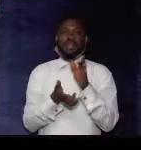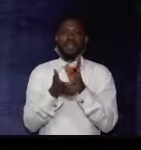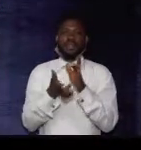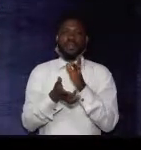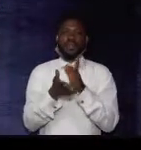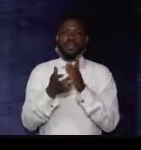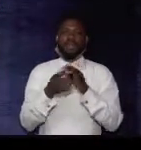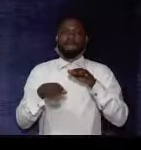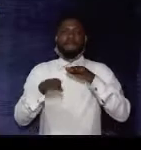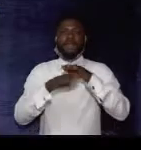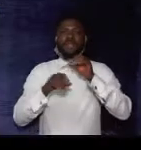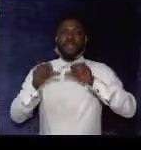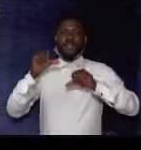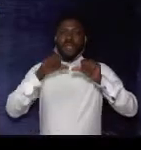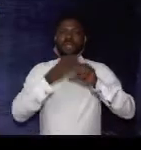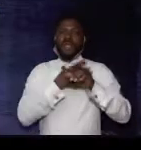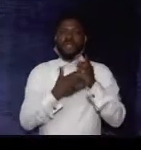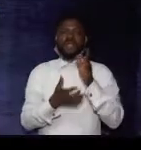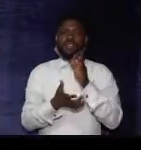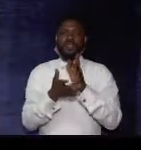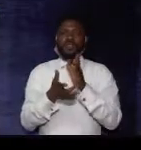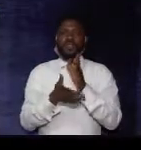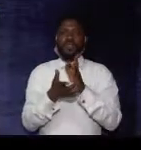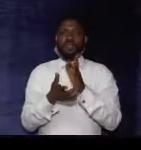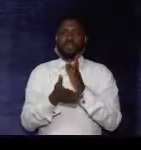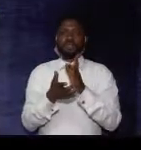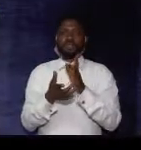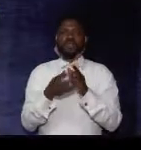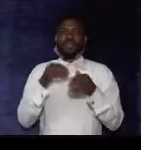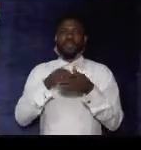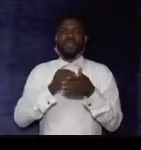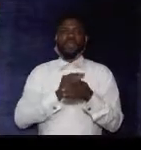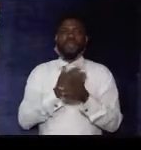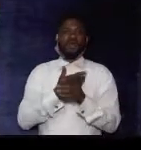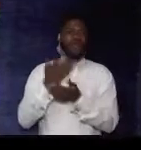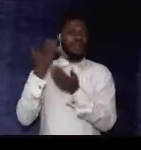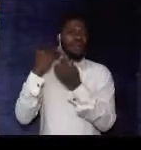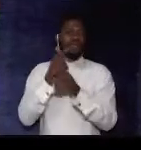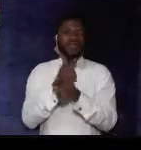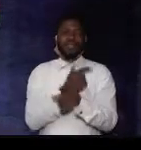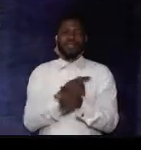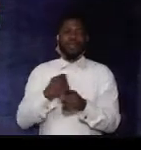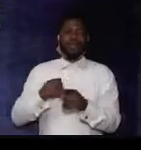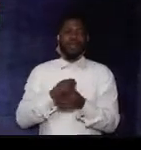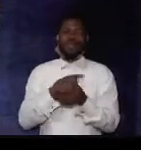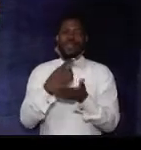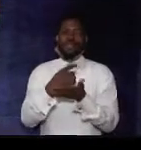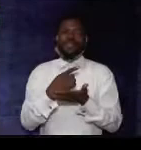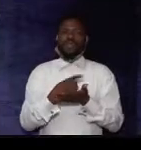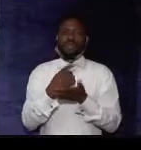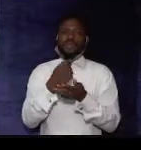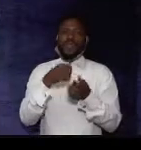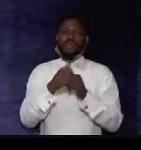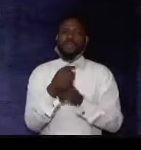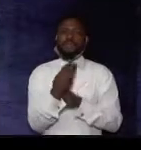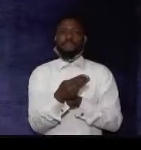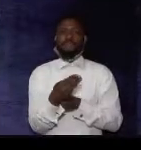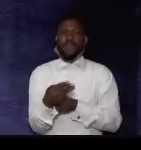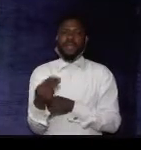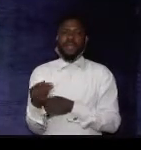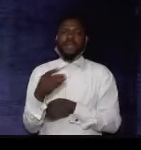science and technology. Basic science and technology. In our last lesson, we discussed